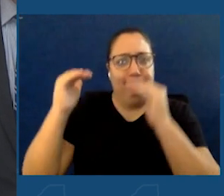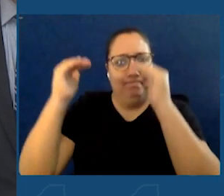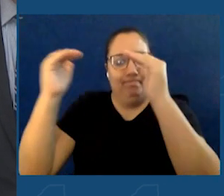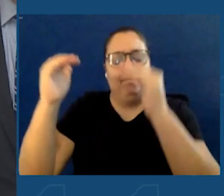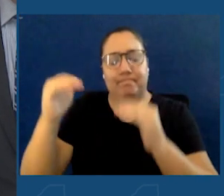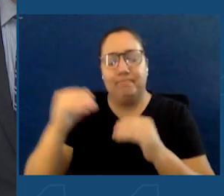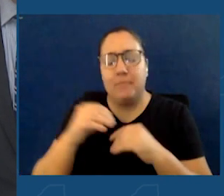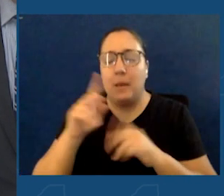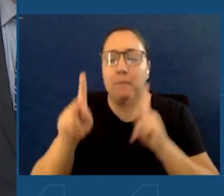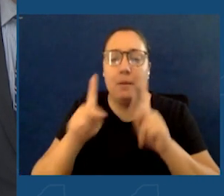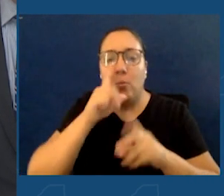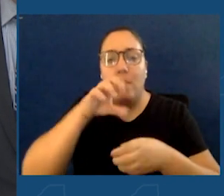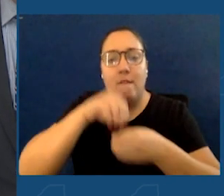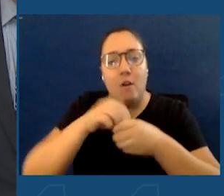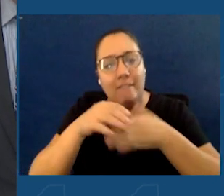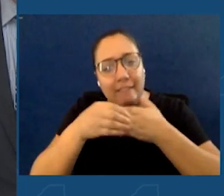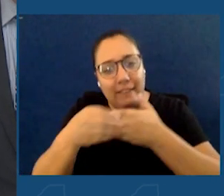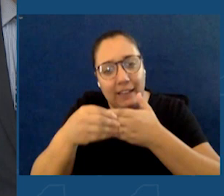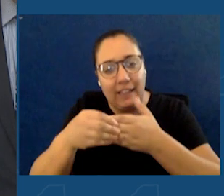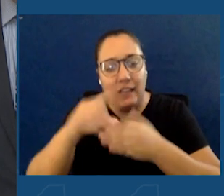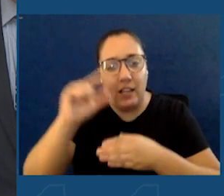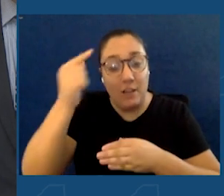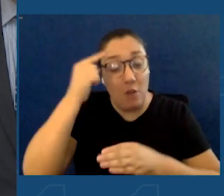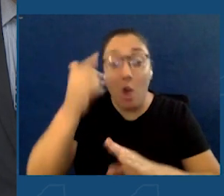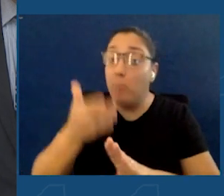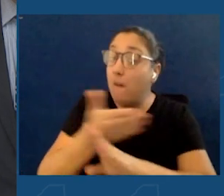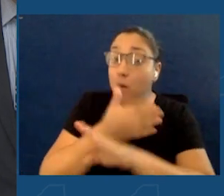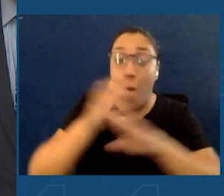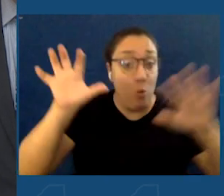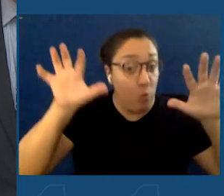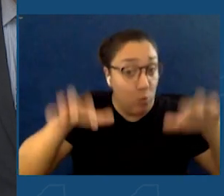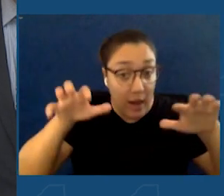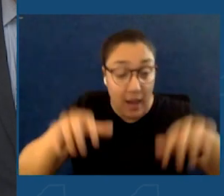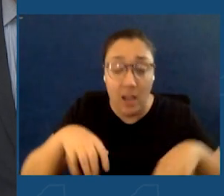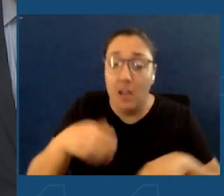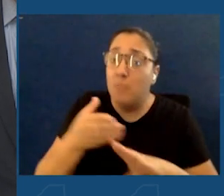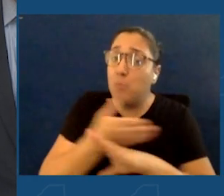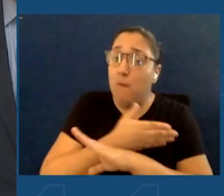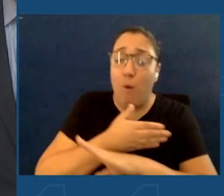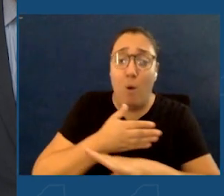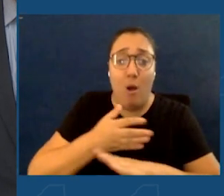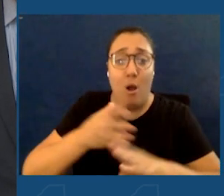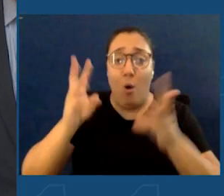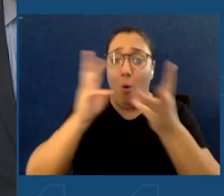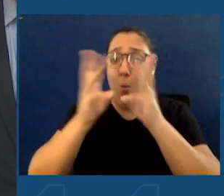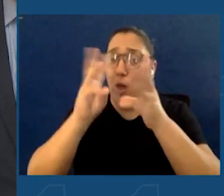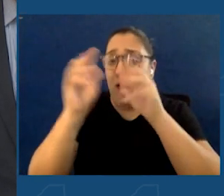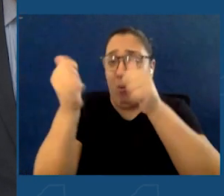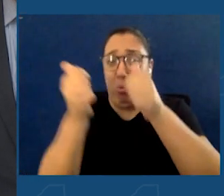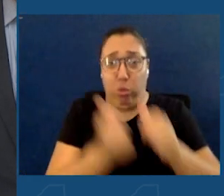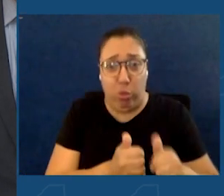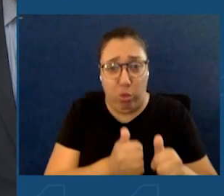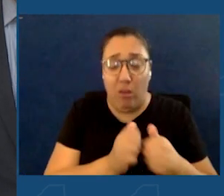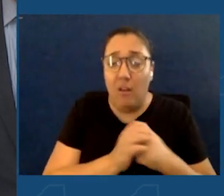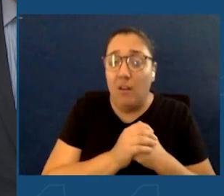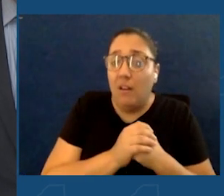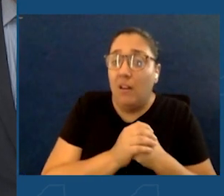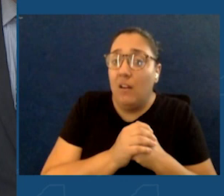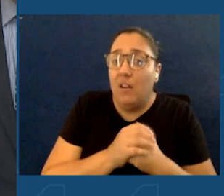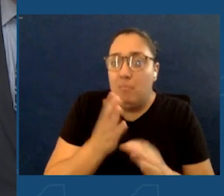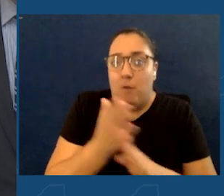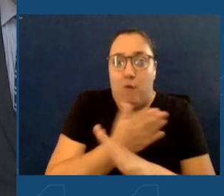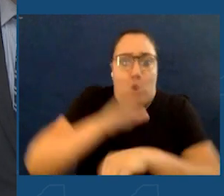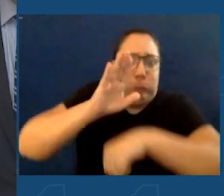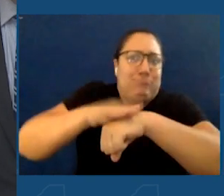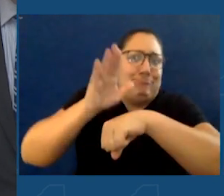officials, before any rain falls, before the forecasts start coming, before we start paying attention to our news flash. We're talking